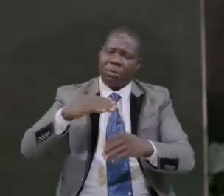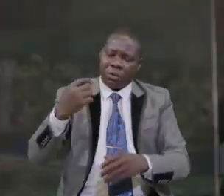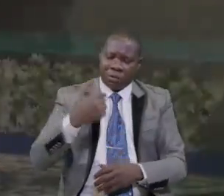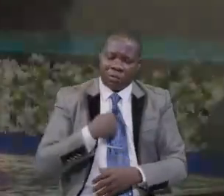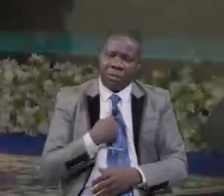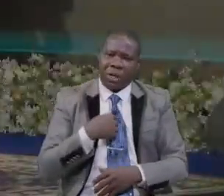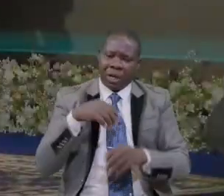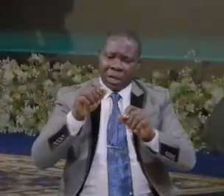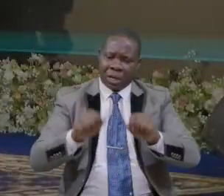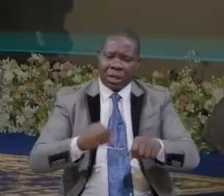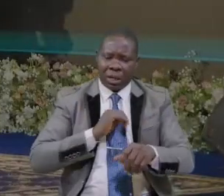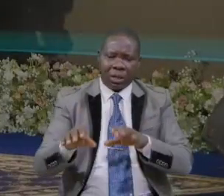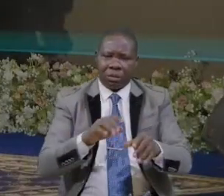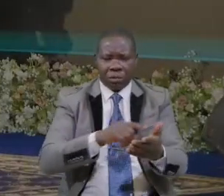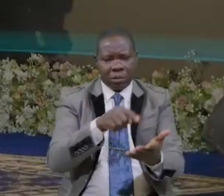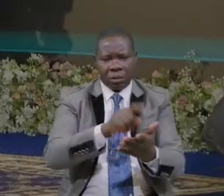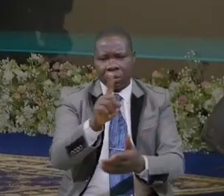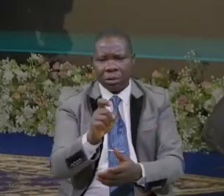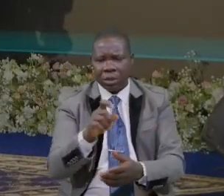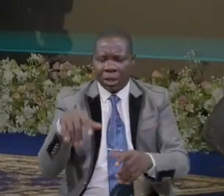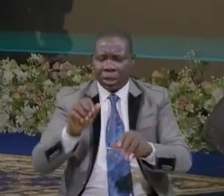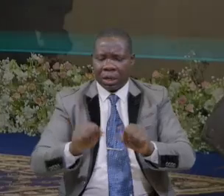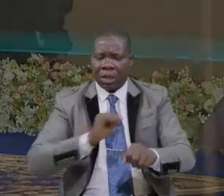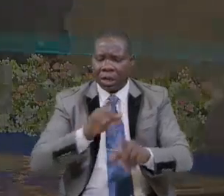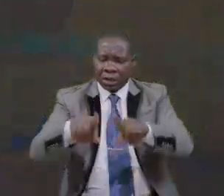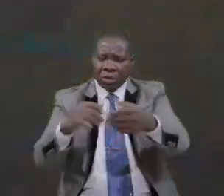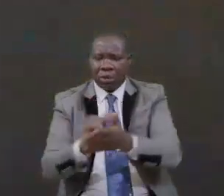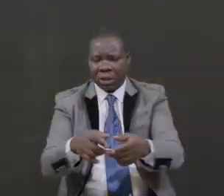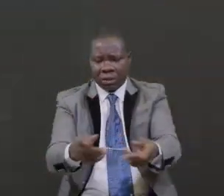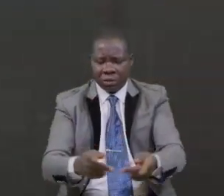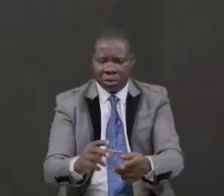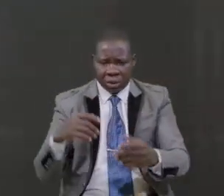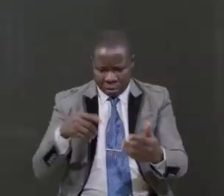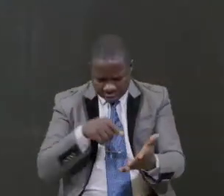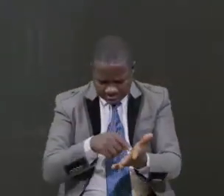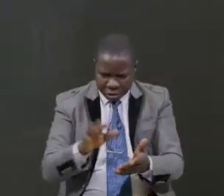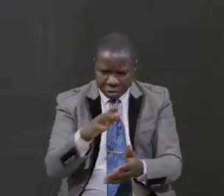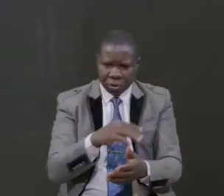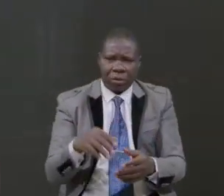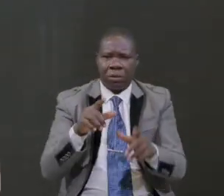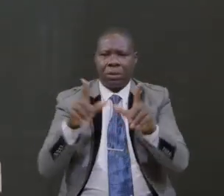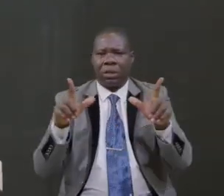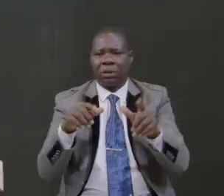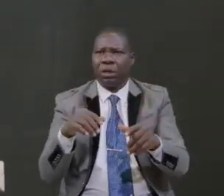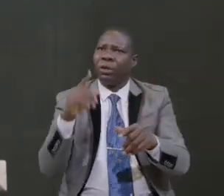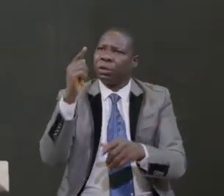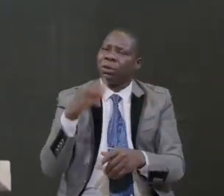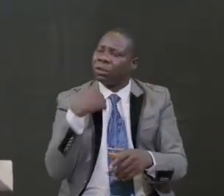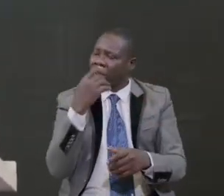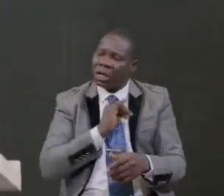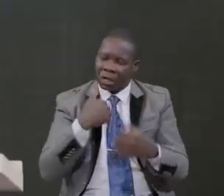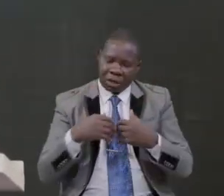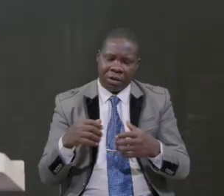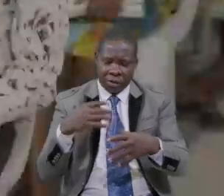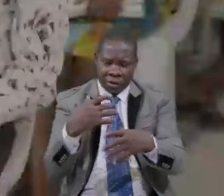this? Can I go that way? Check your language. And God said, I've chosen you. What are they choosing him for?